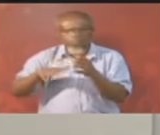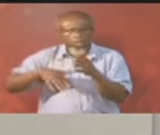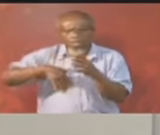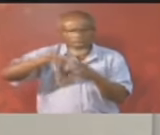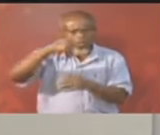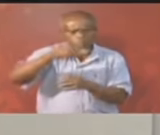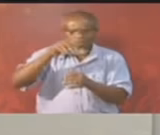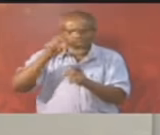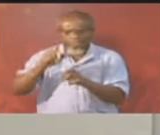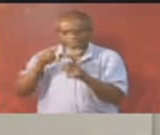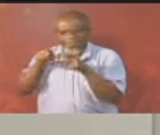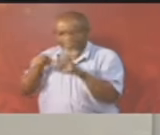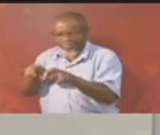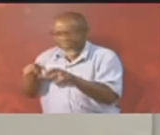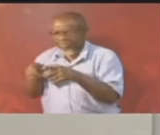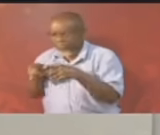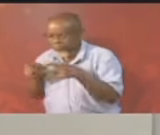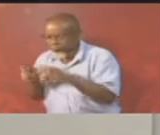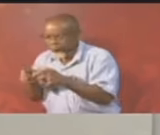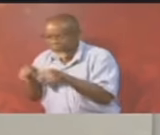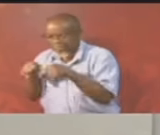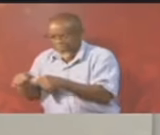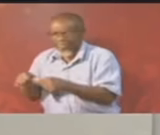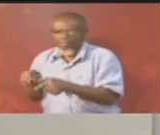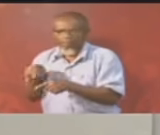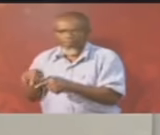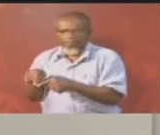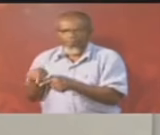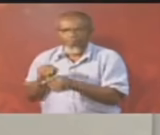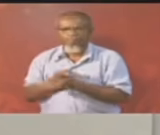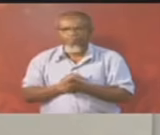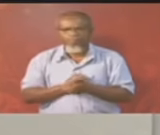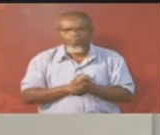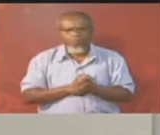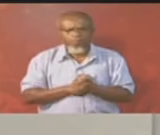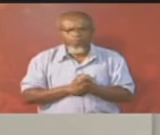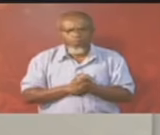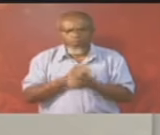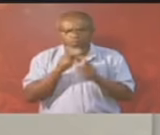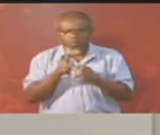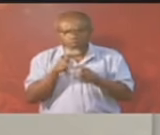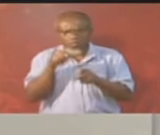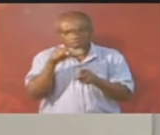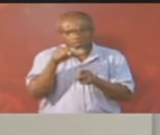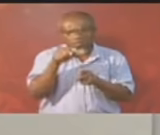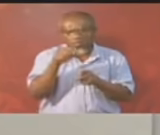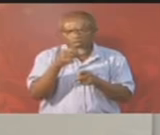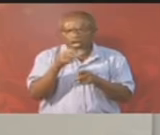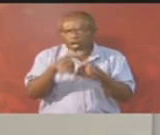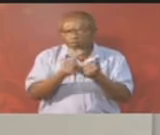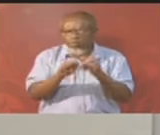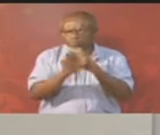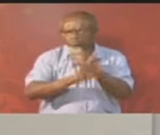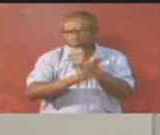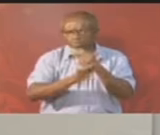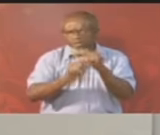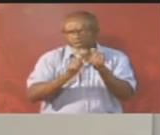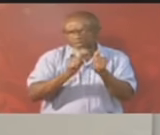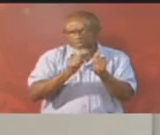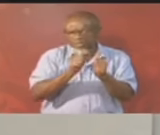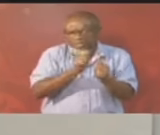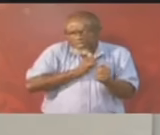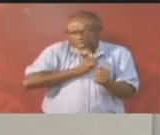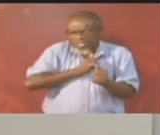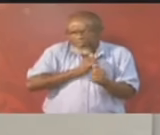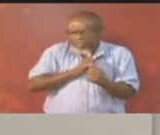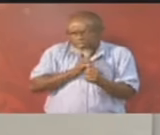and recommend for individuals to protect themselves in their households. Unfortunately, this never seems to translate itself into